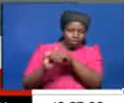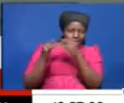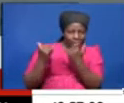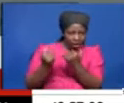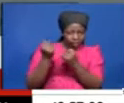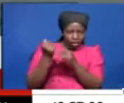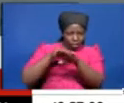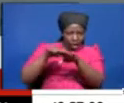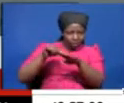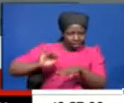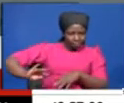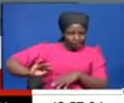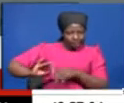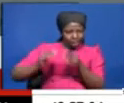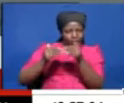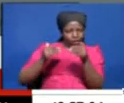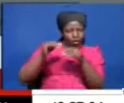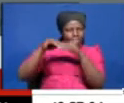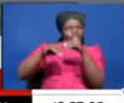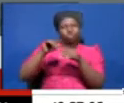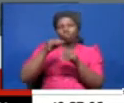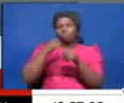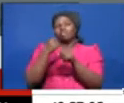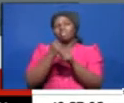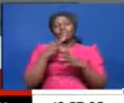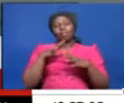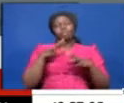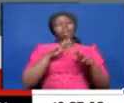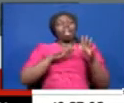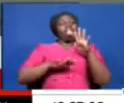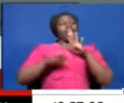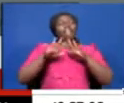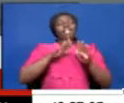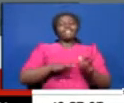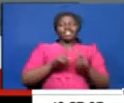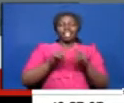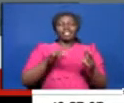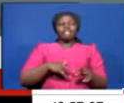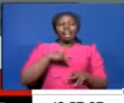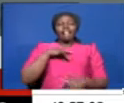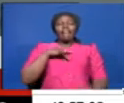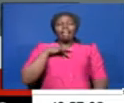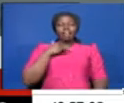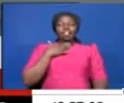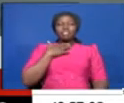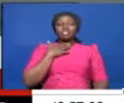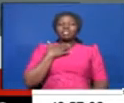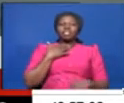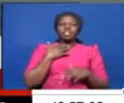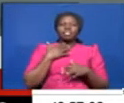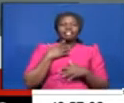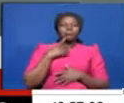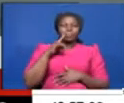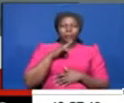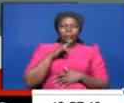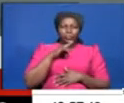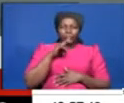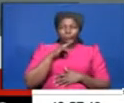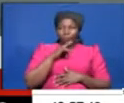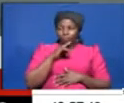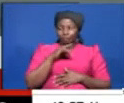bound to start raising temperatures in the country for no particular reason. Mm-hmm. Because, and that will be now the courts actually raising the temperatures of the country.